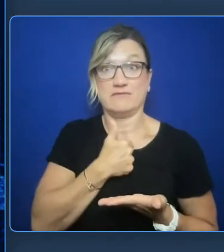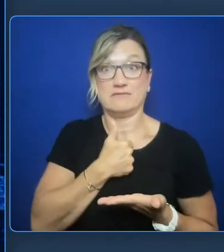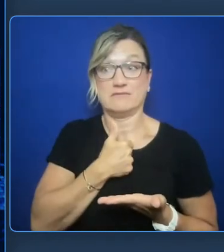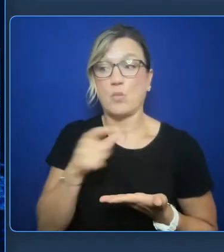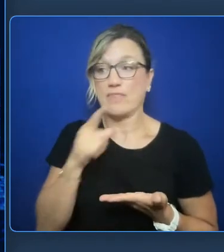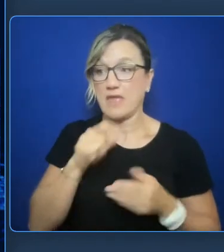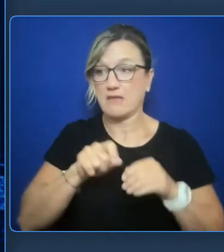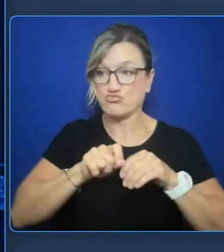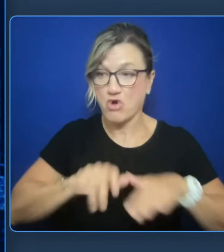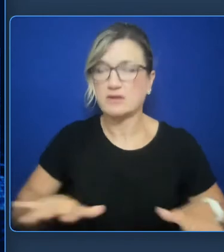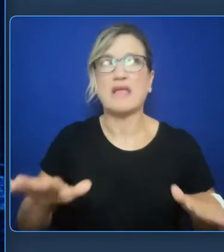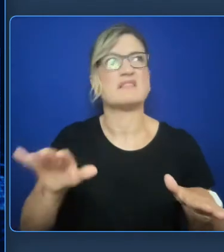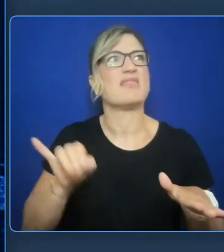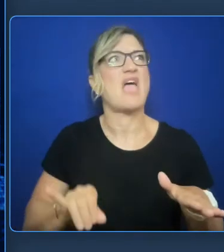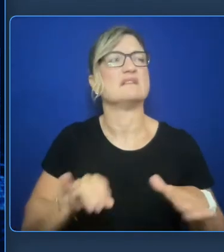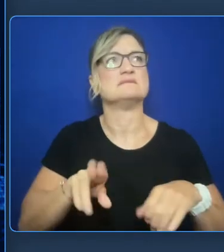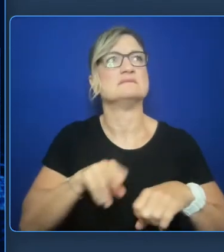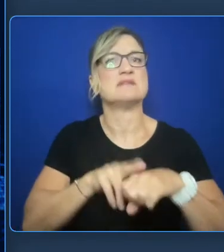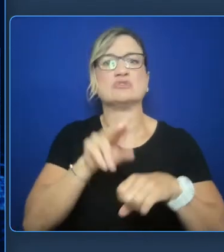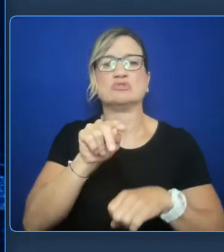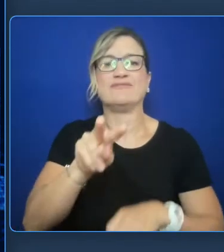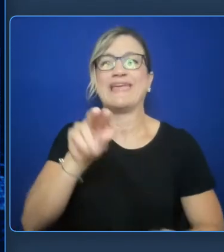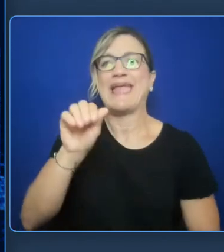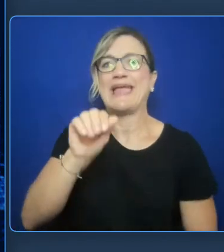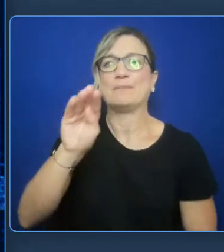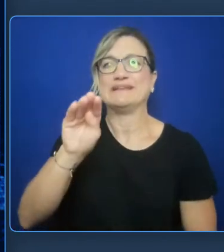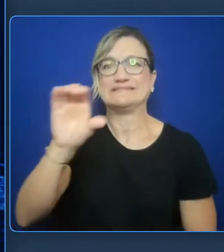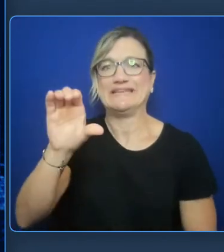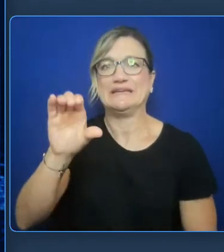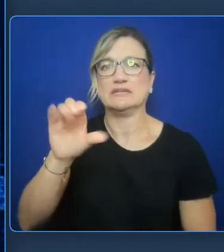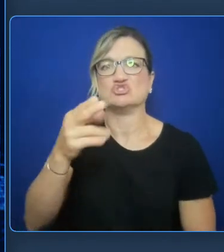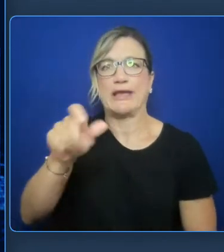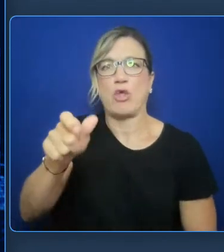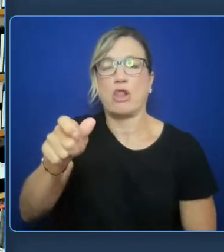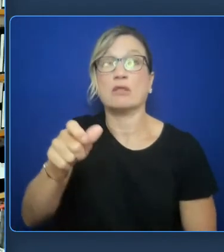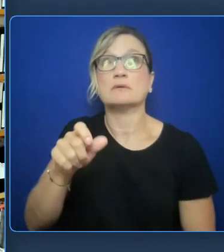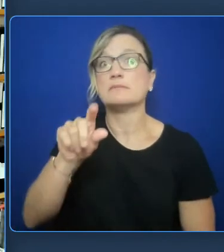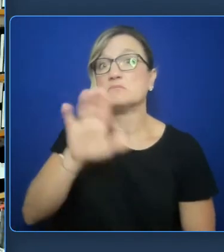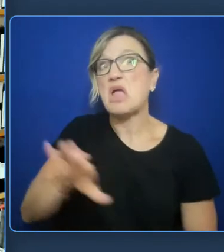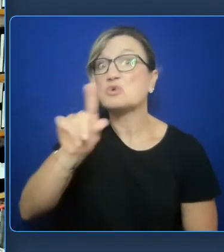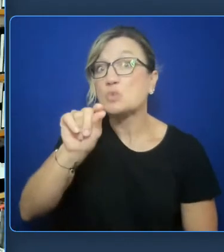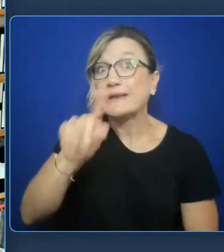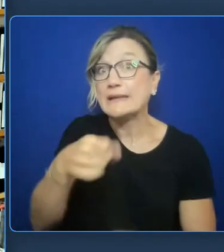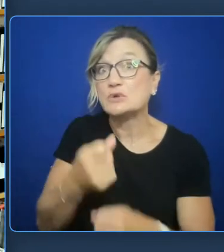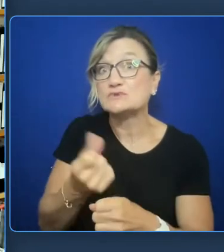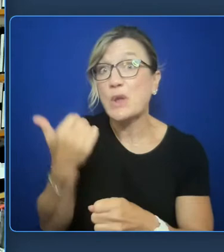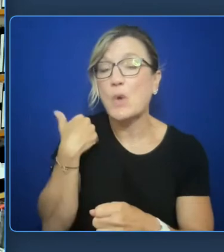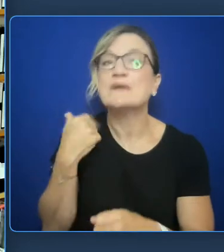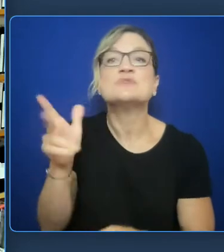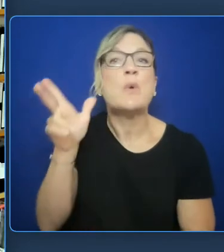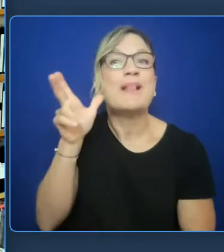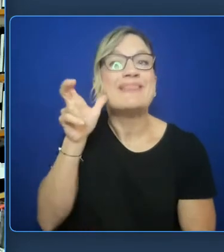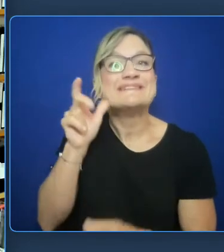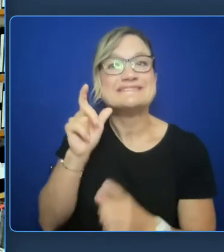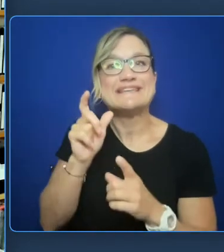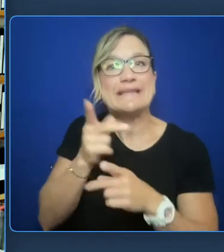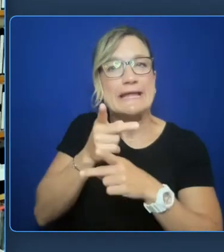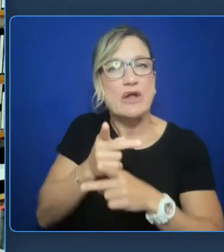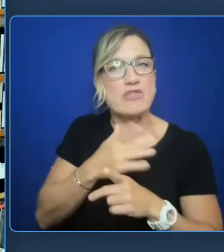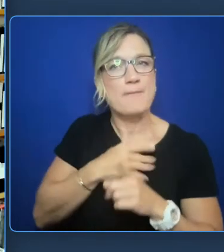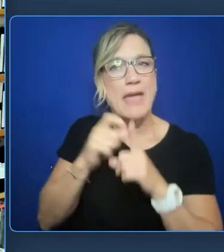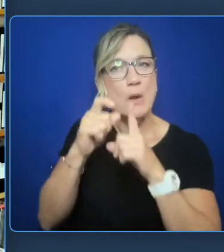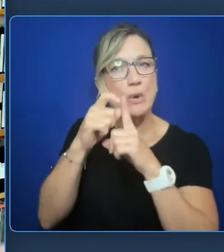was broadcast on national television, ABC, about 20 years ago. Now, listen carefully to the words. What